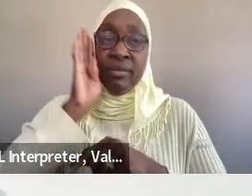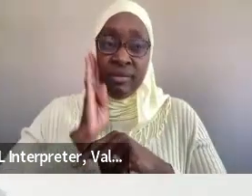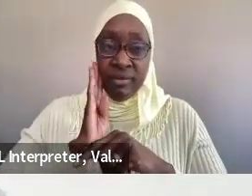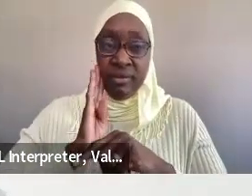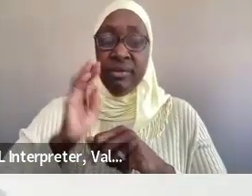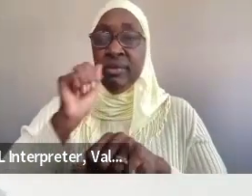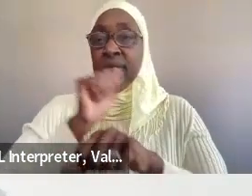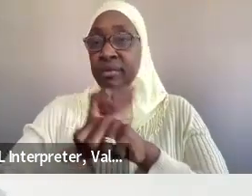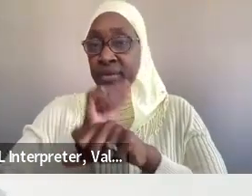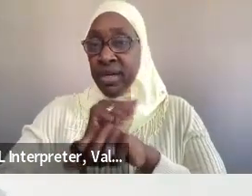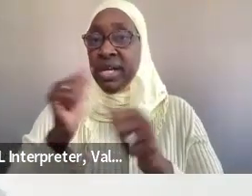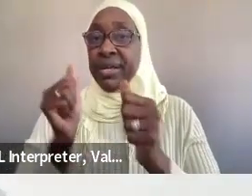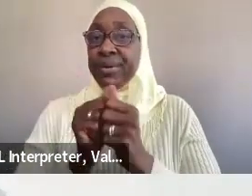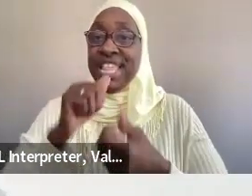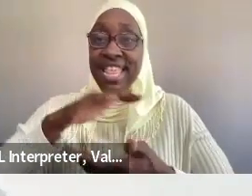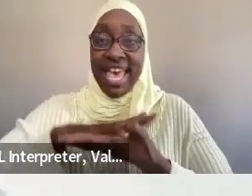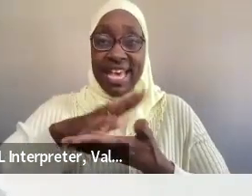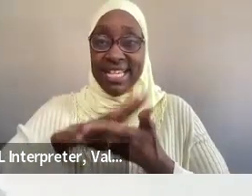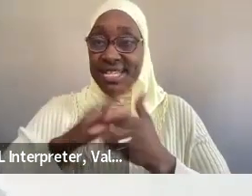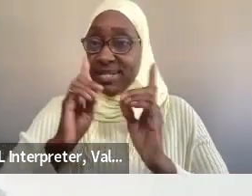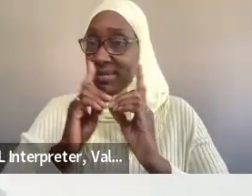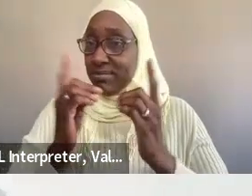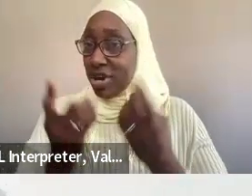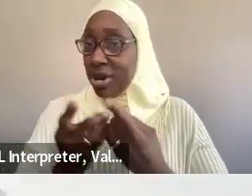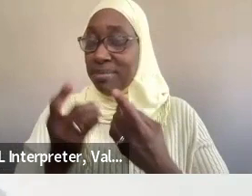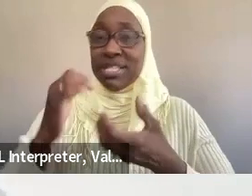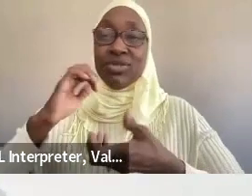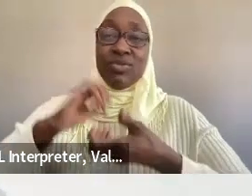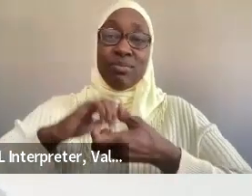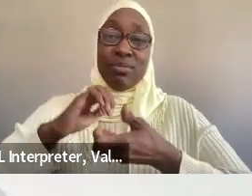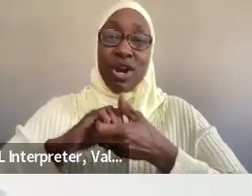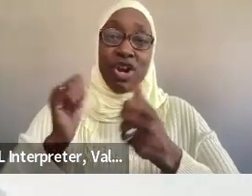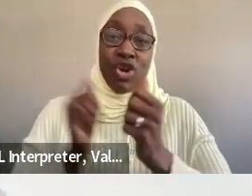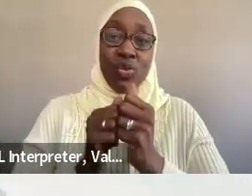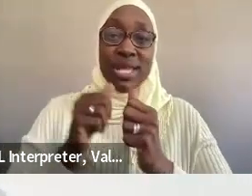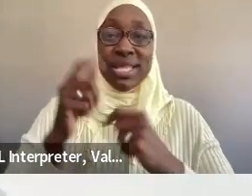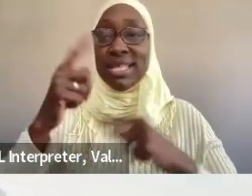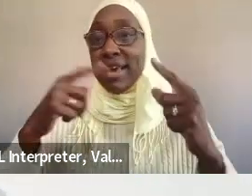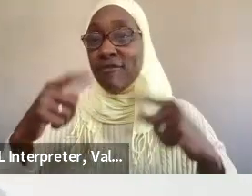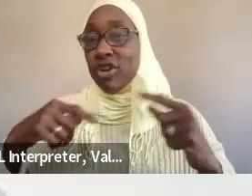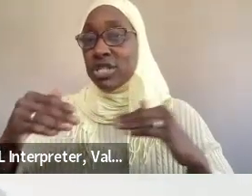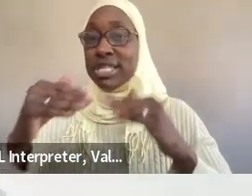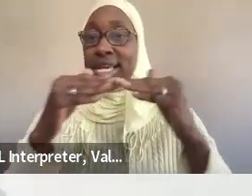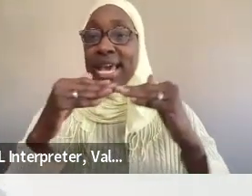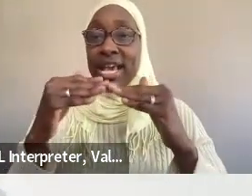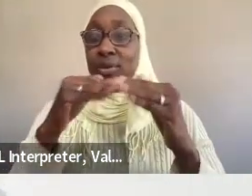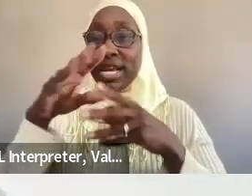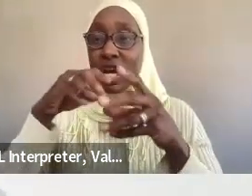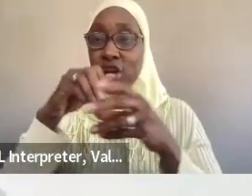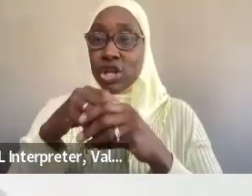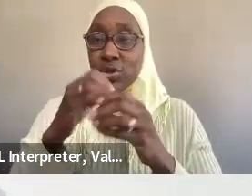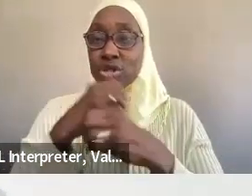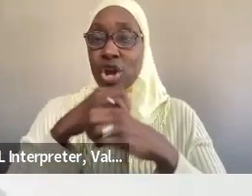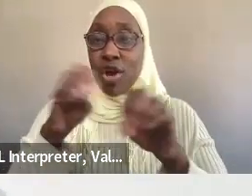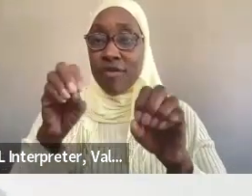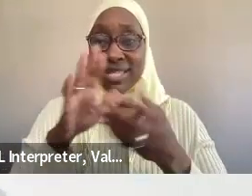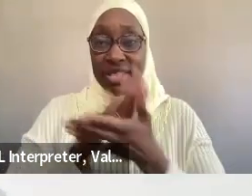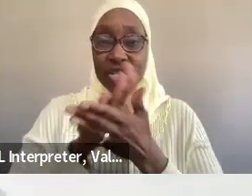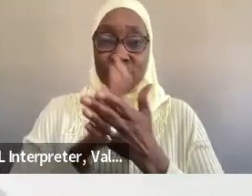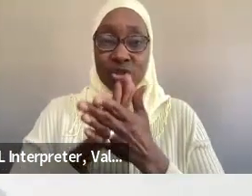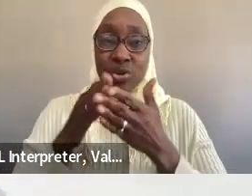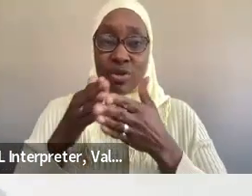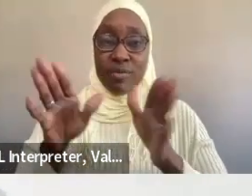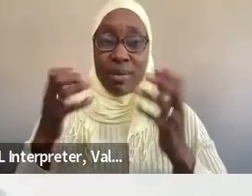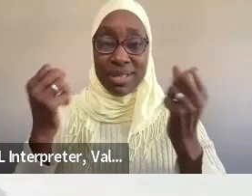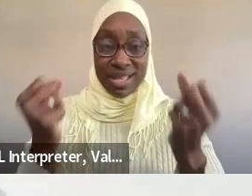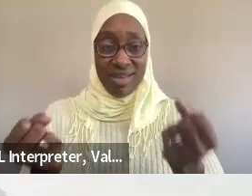departments, we partnered with the Diversity, Equity, and Inclusion Office at the School of Public Health, a